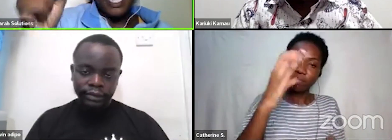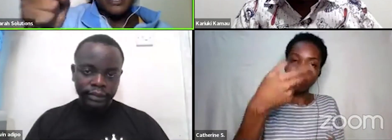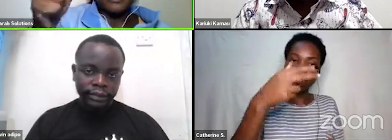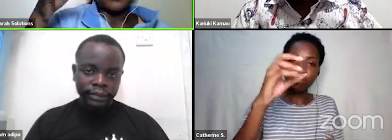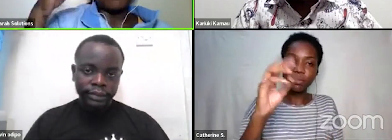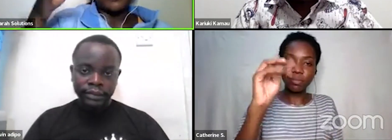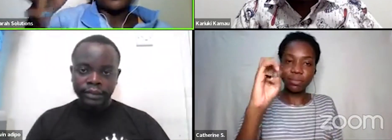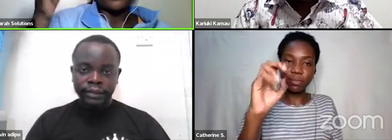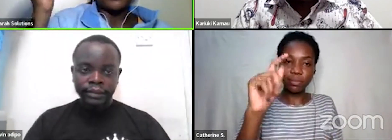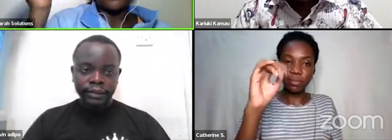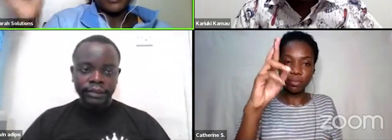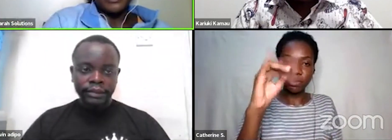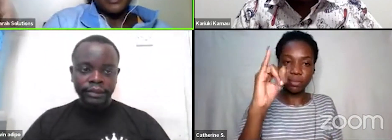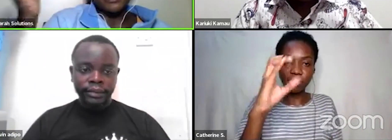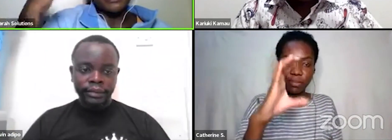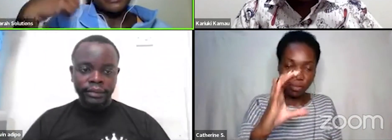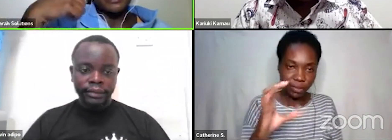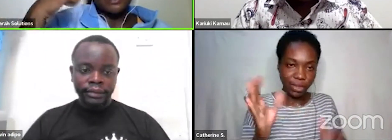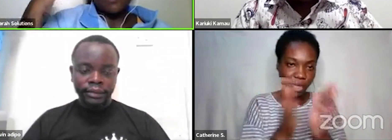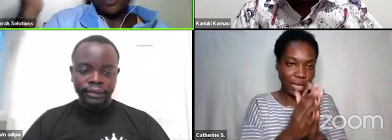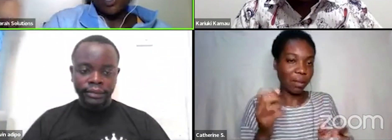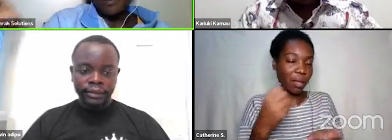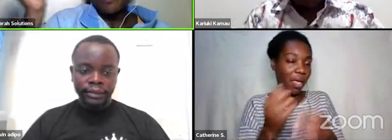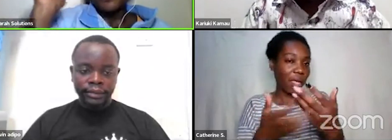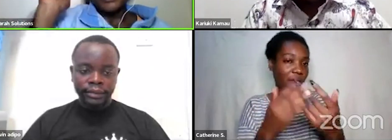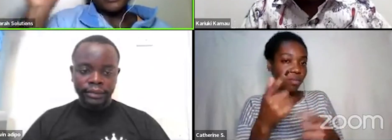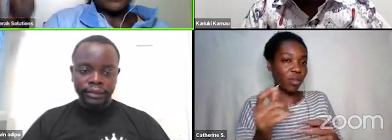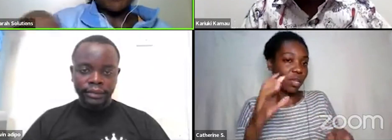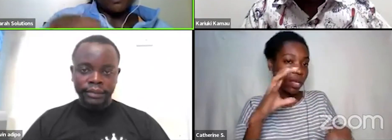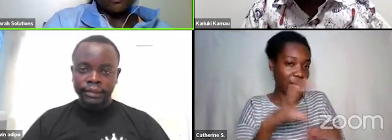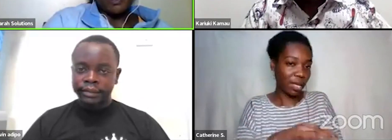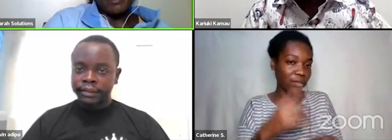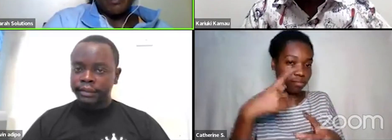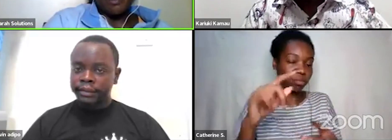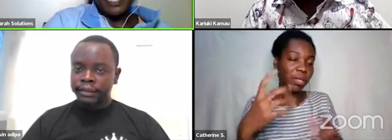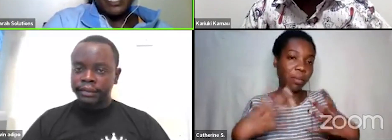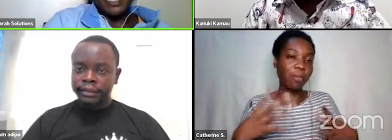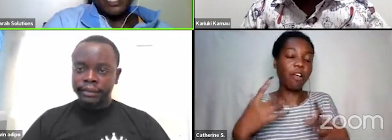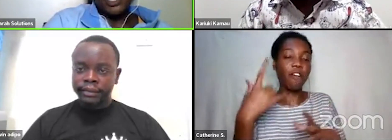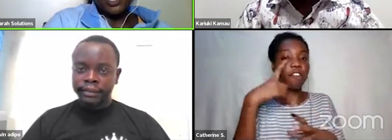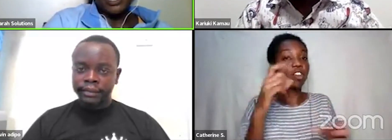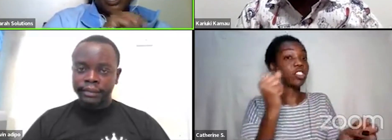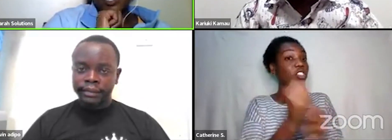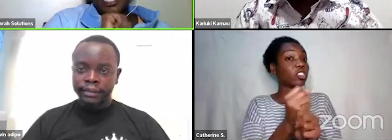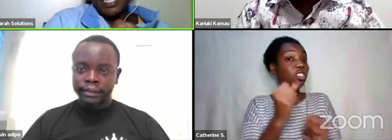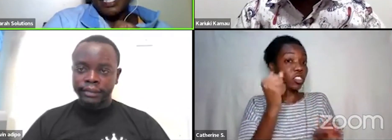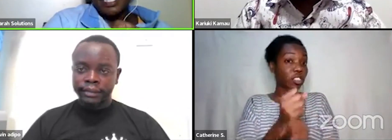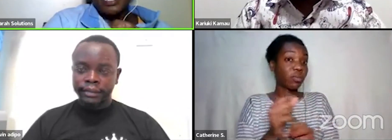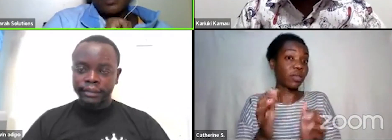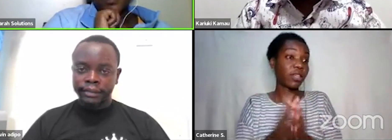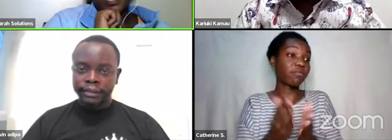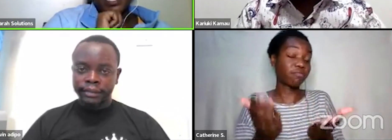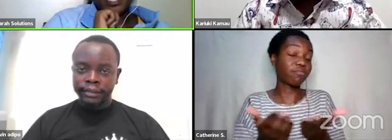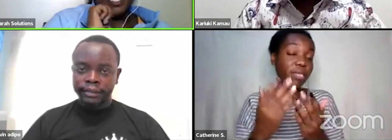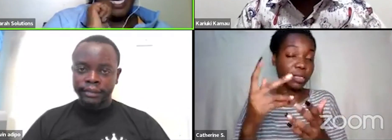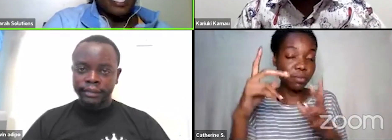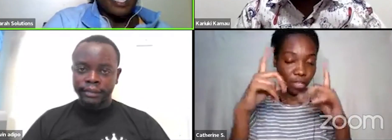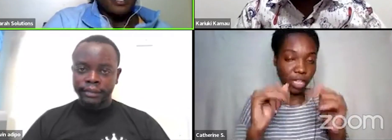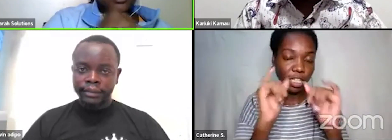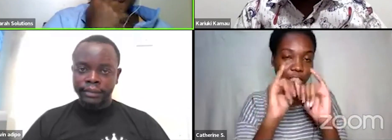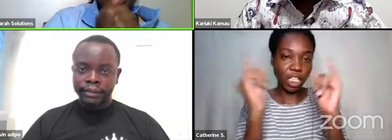or into shortlisting and making sure that you're getting the right candidates for the job. And this is being offered by Profiles International, and you can get in touch